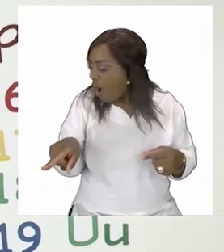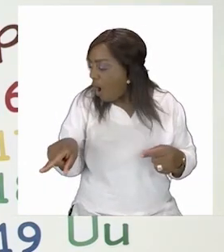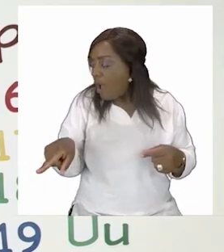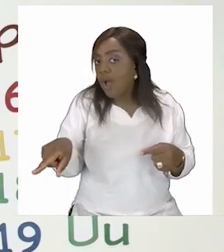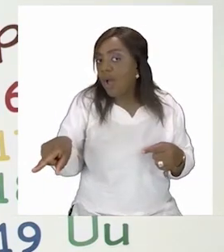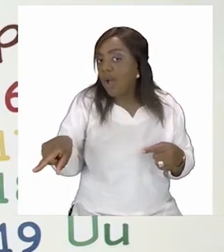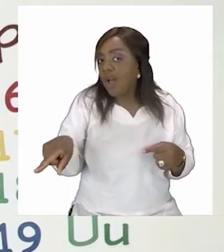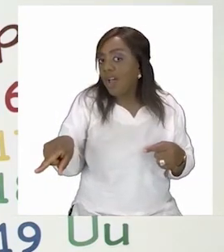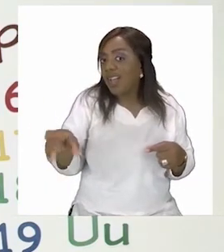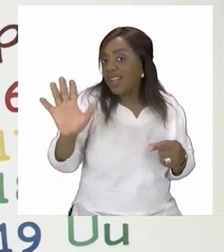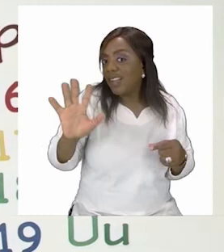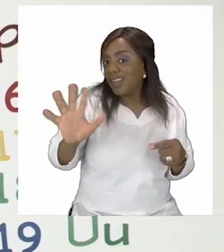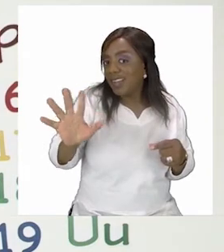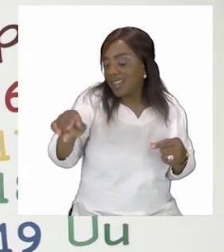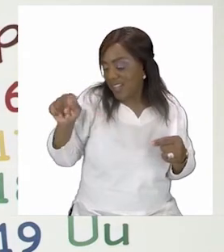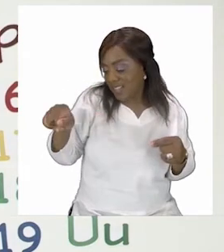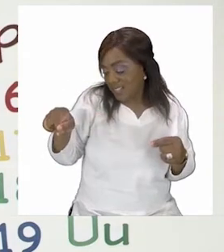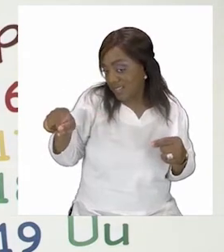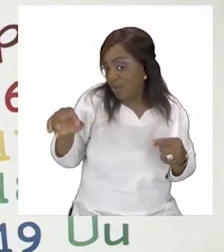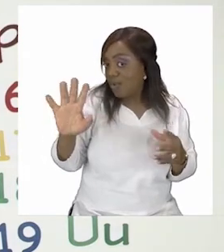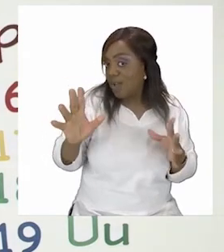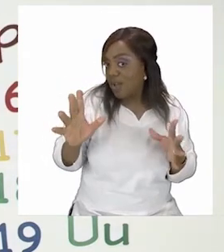Oh, hi, Zashi.